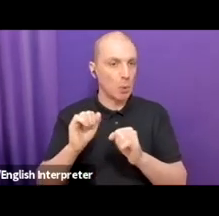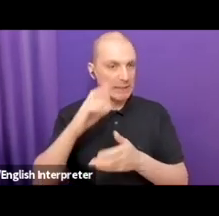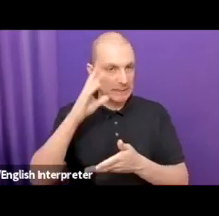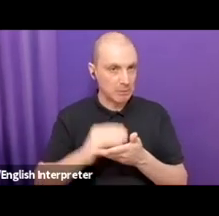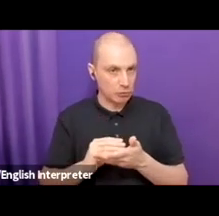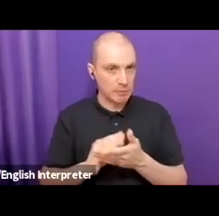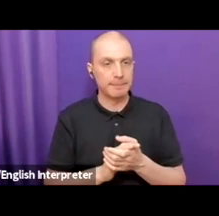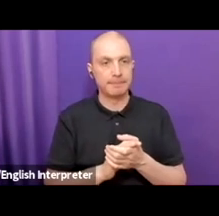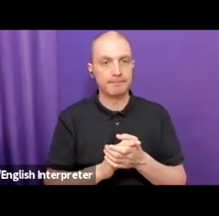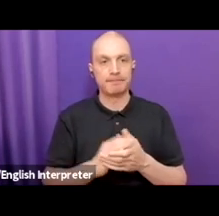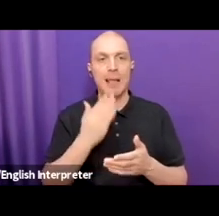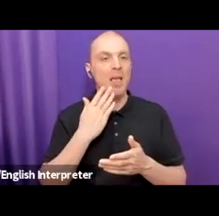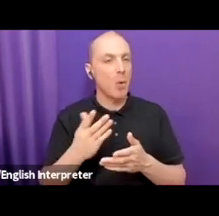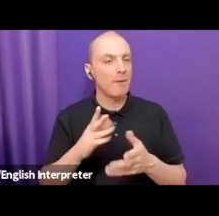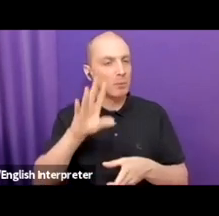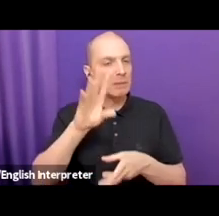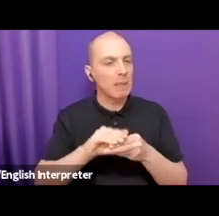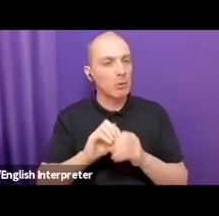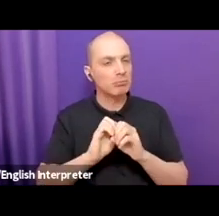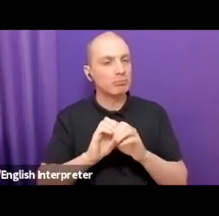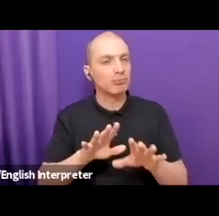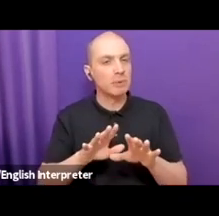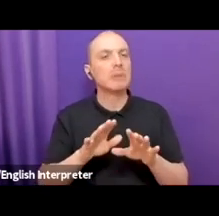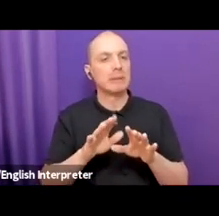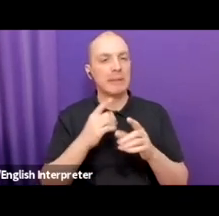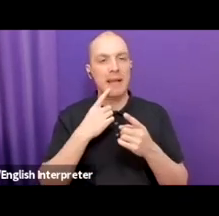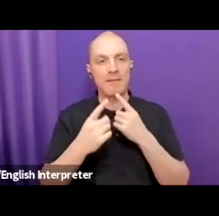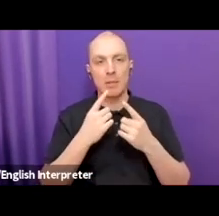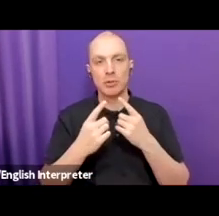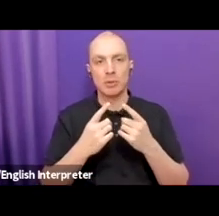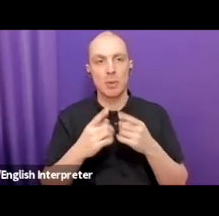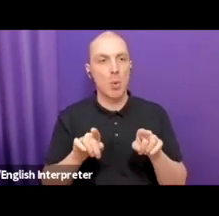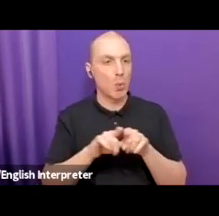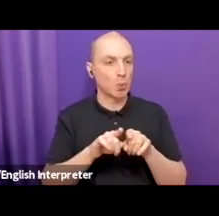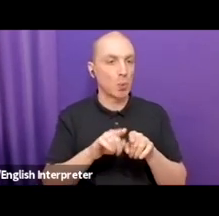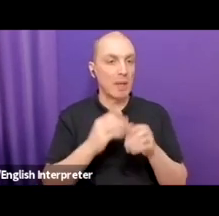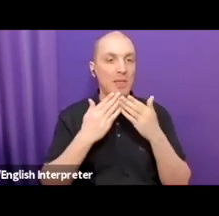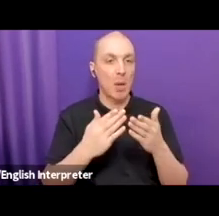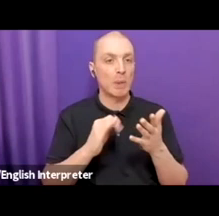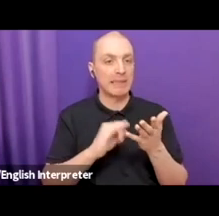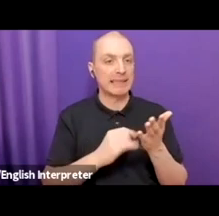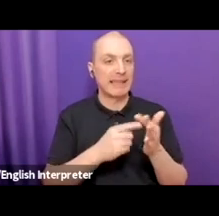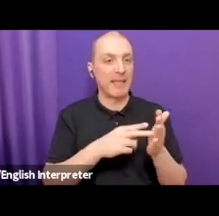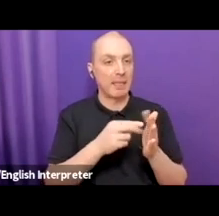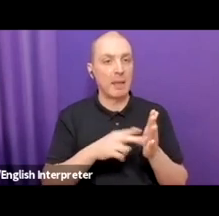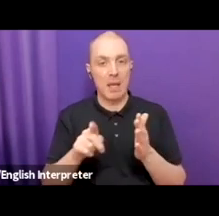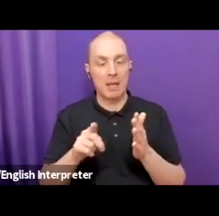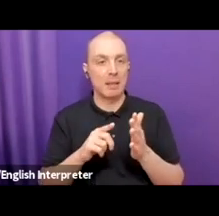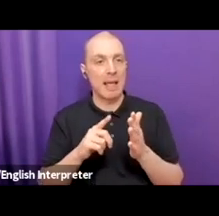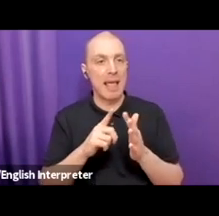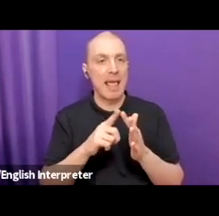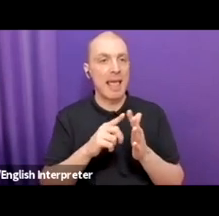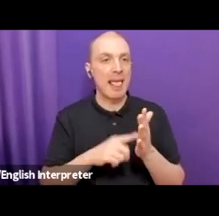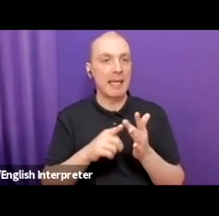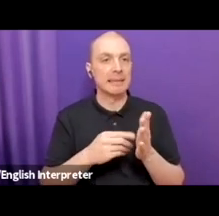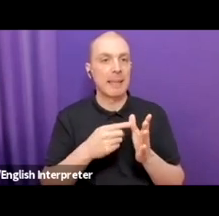for summarising lots of that information. And I just want to extend a huge thanks to Stephen and to Elizabeth for doing our BSL interpreting, and also